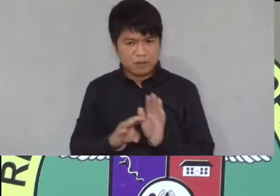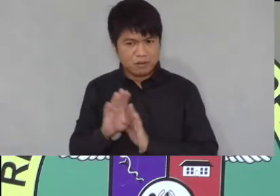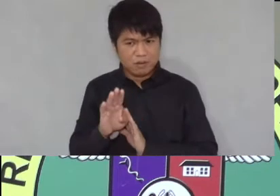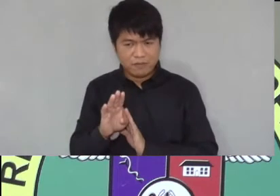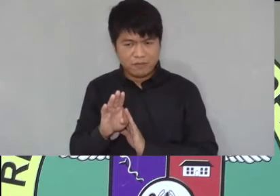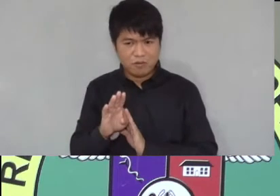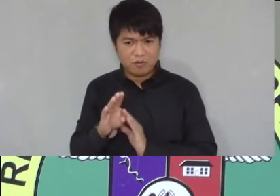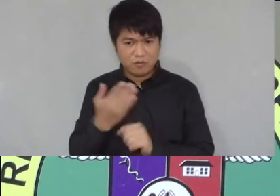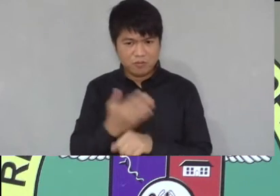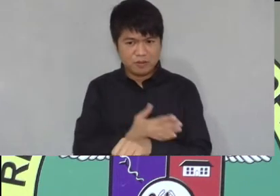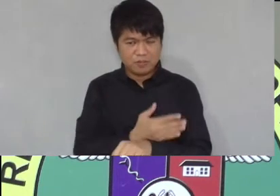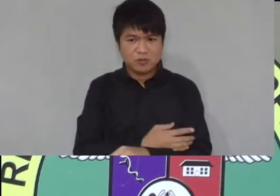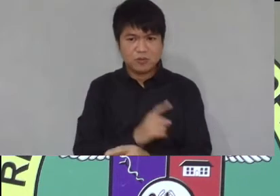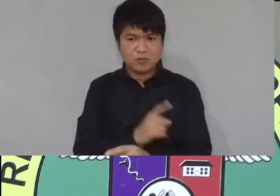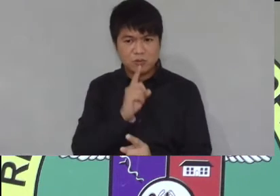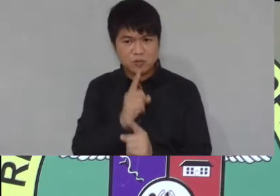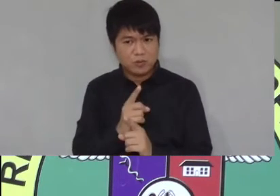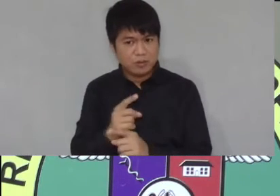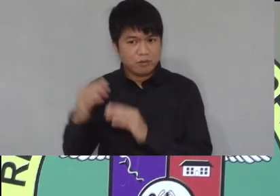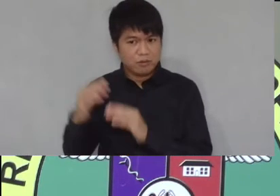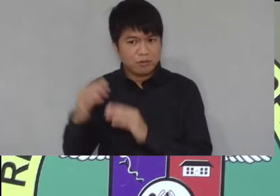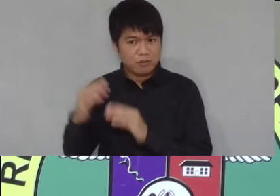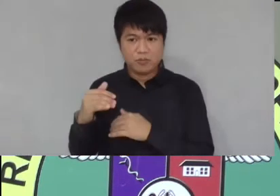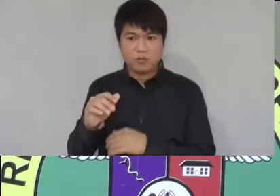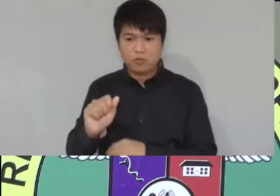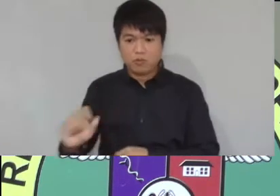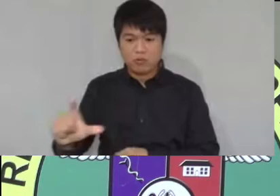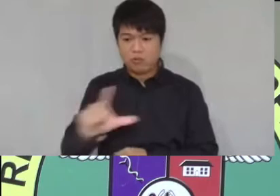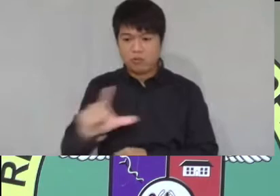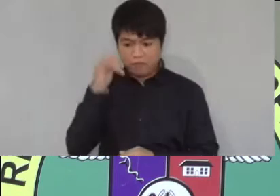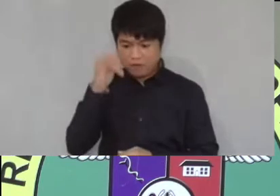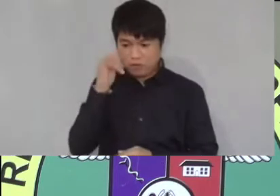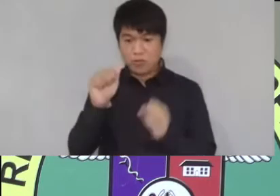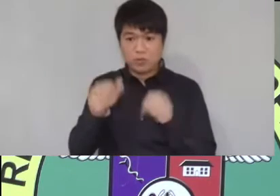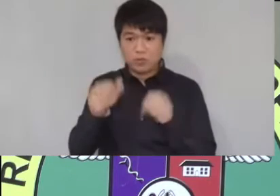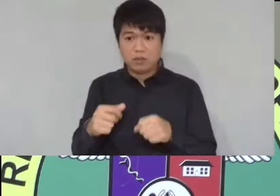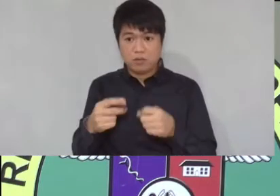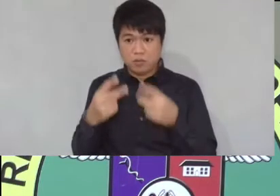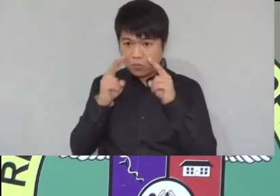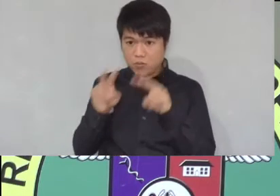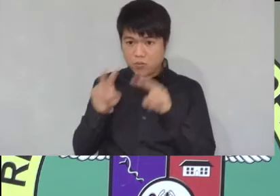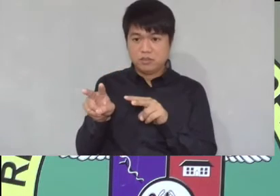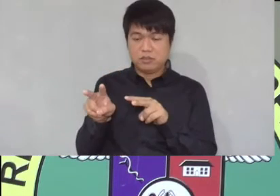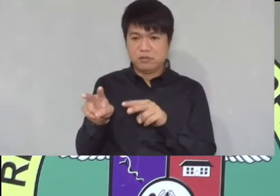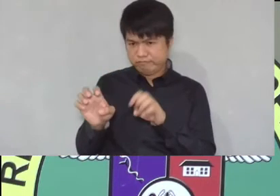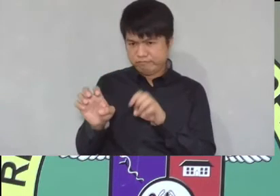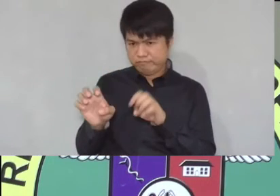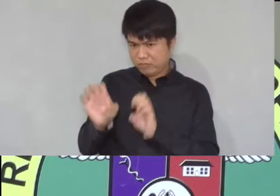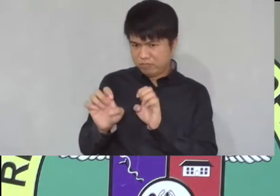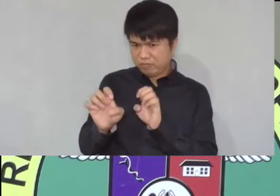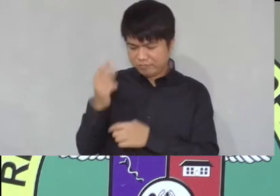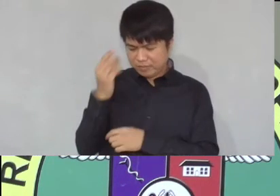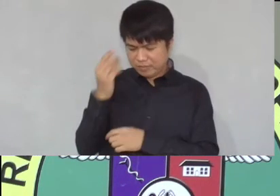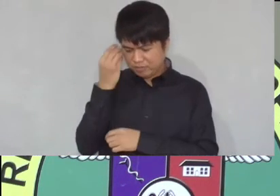so definitely we hope that we can view all the videos that we are posting and then weigh in on that.